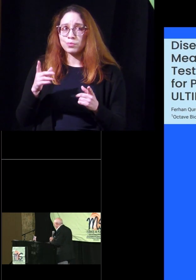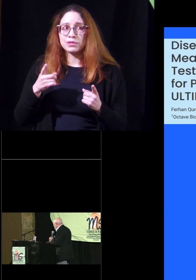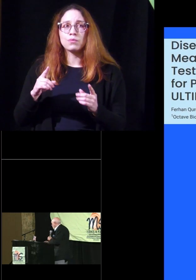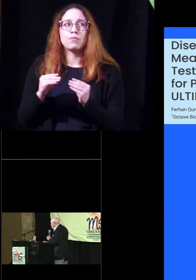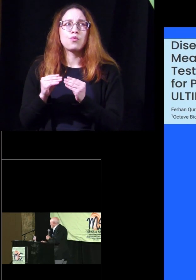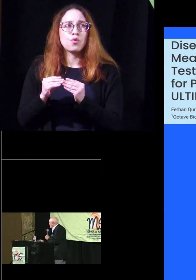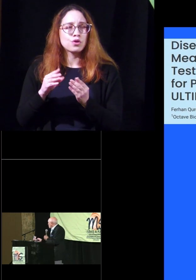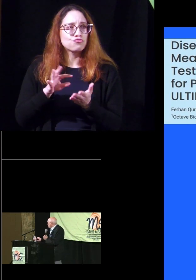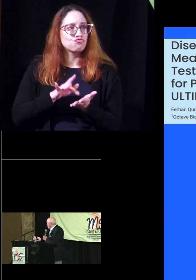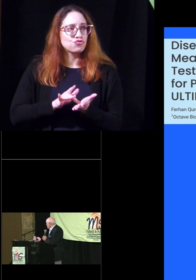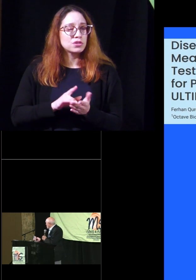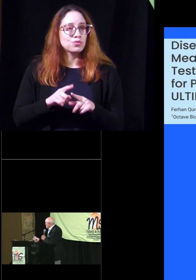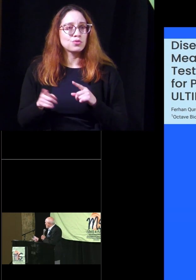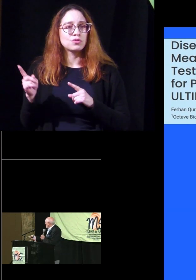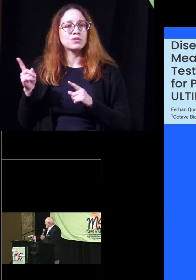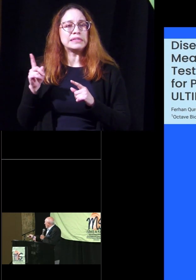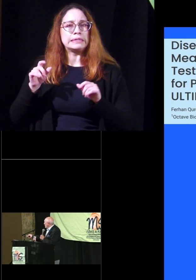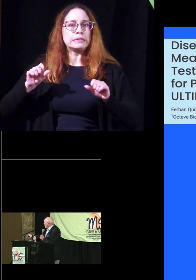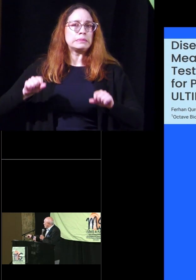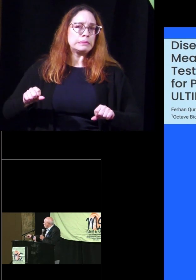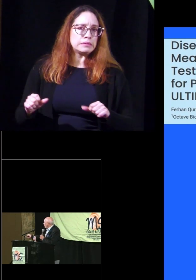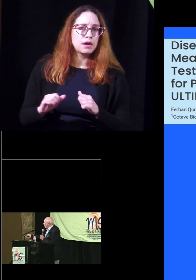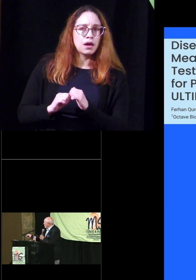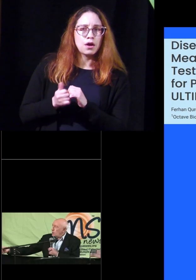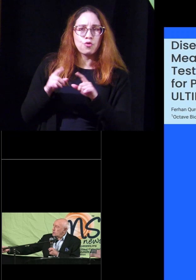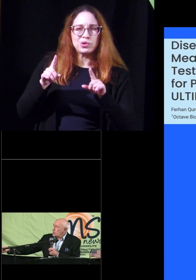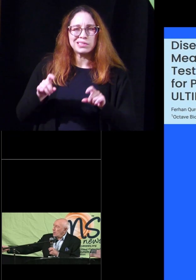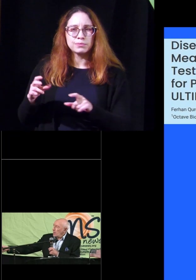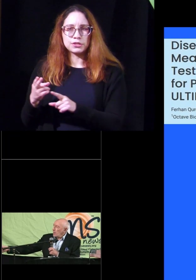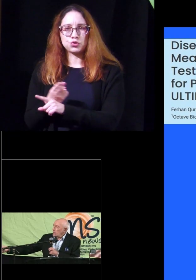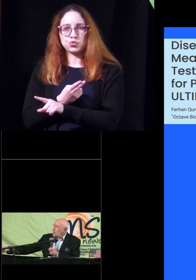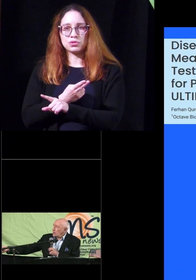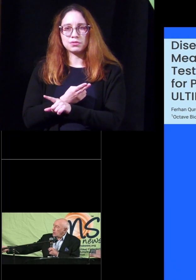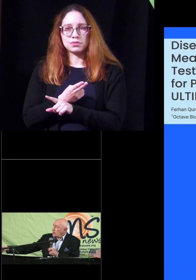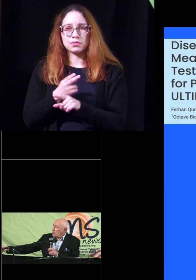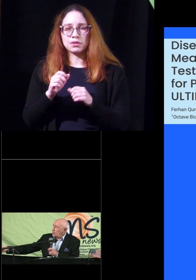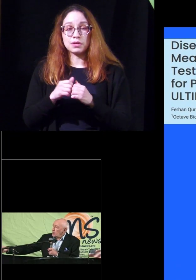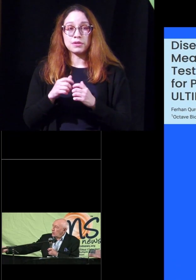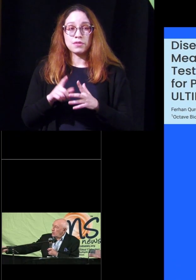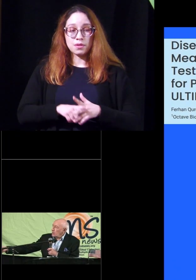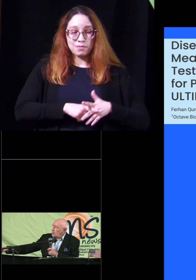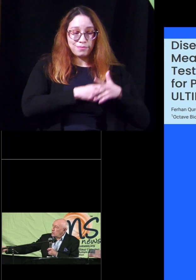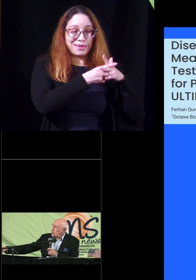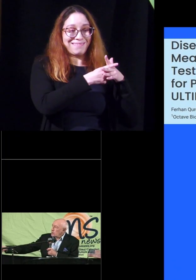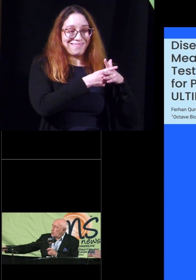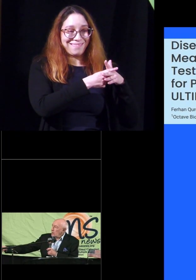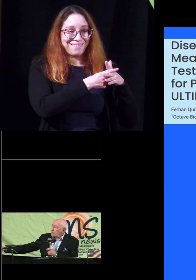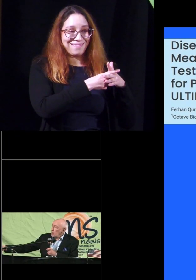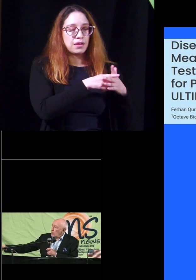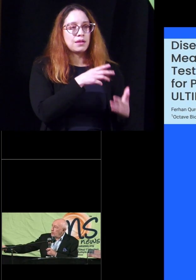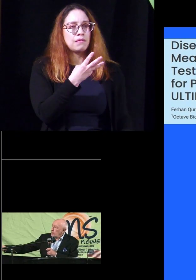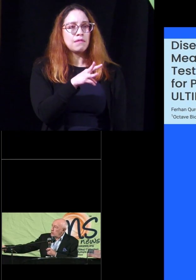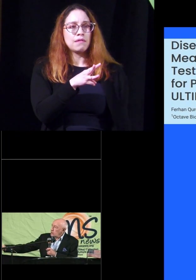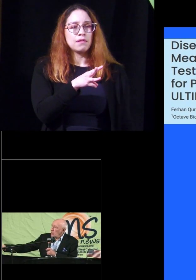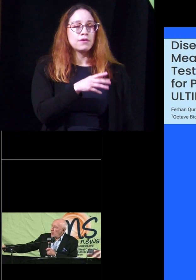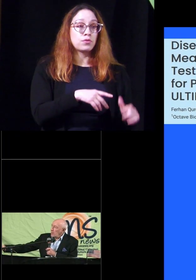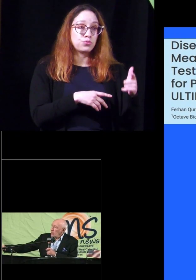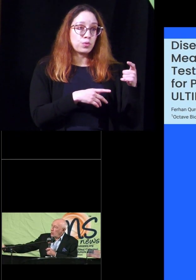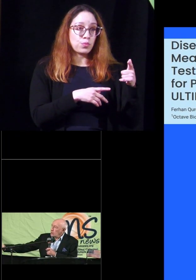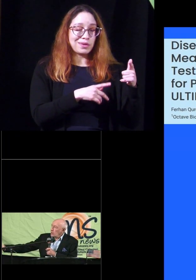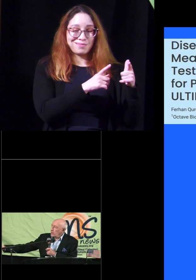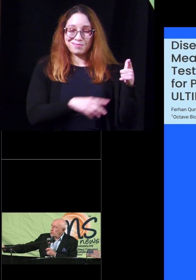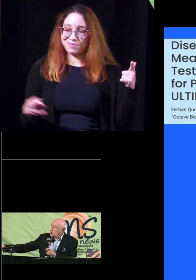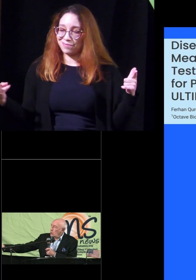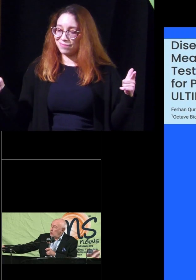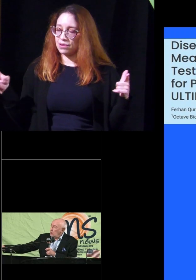drugs. What I'm showing you over here is just potentially how the test could be used, how at the beginning over here, 16 out of 21 patients